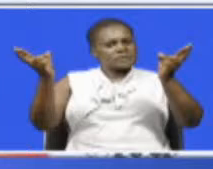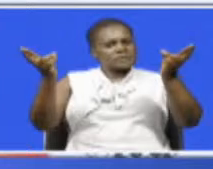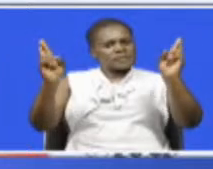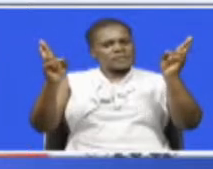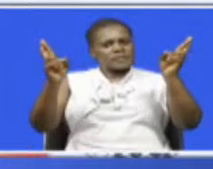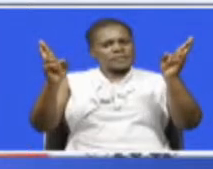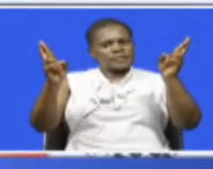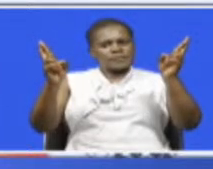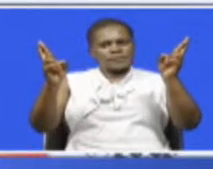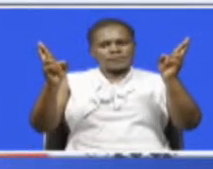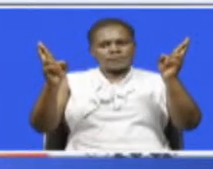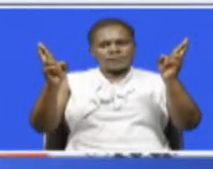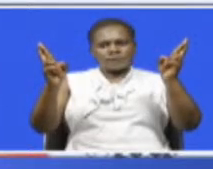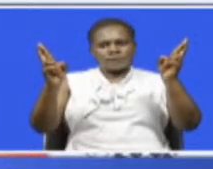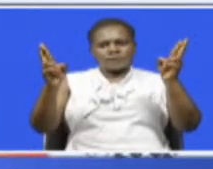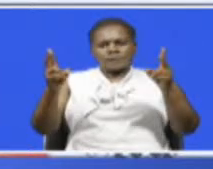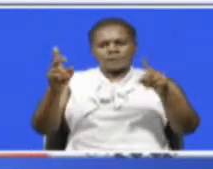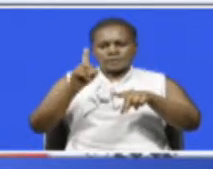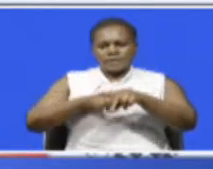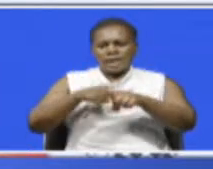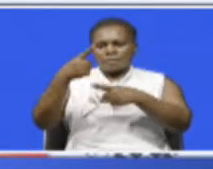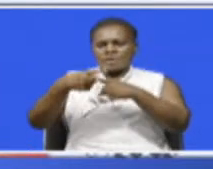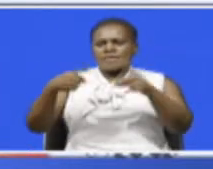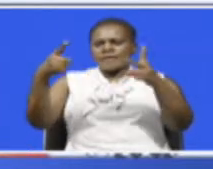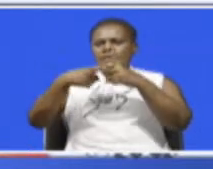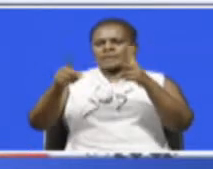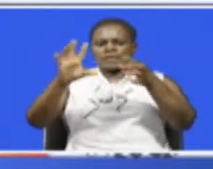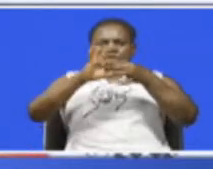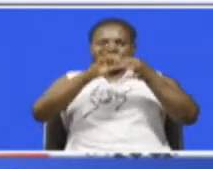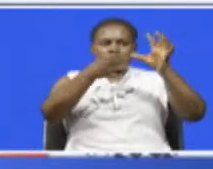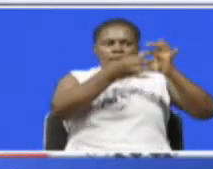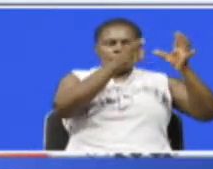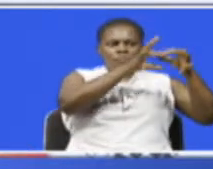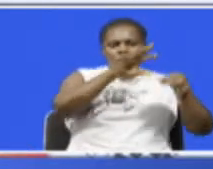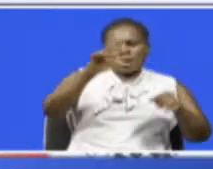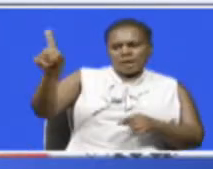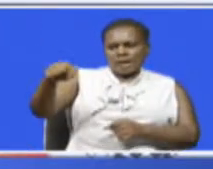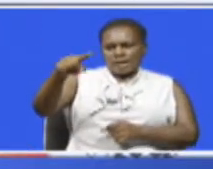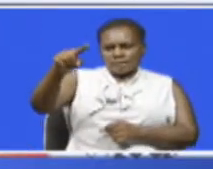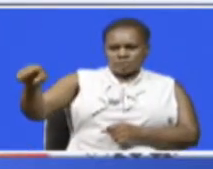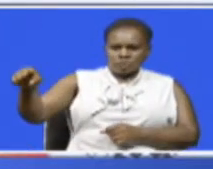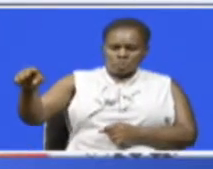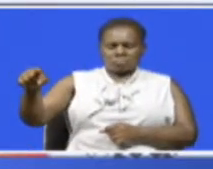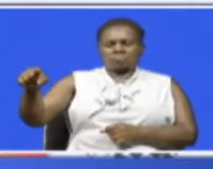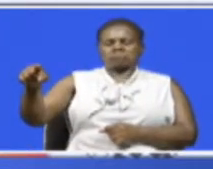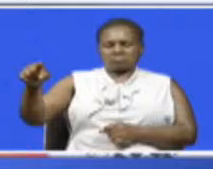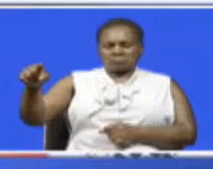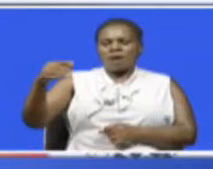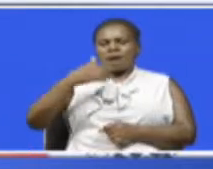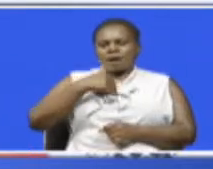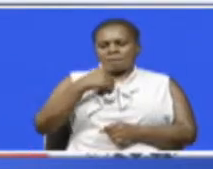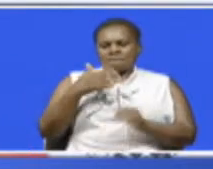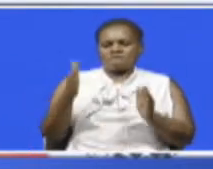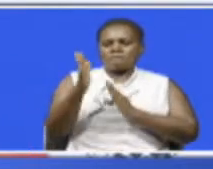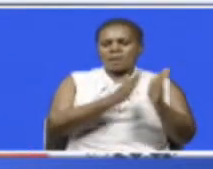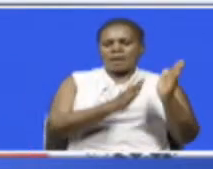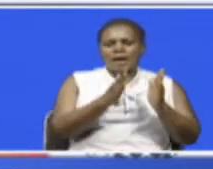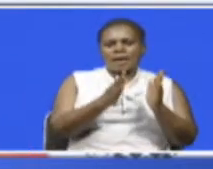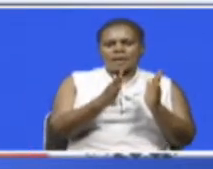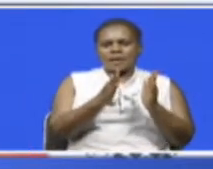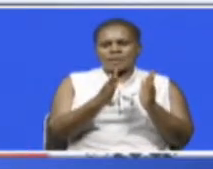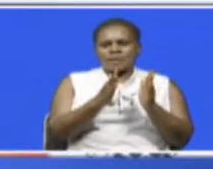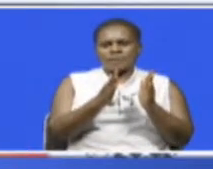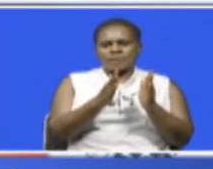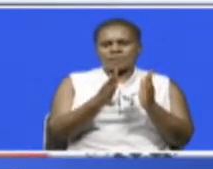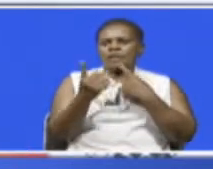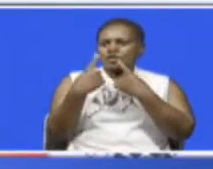know, in the beginning of the year when the Olympics was canceled. And we had a plan, of course, with Global Sports